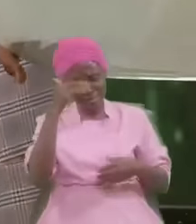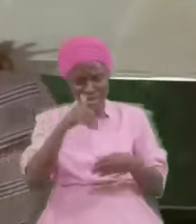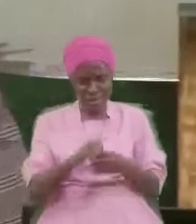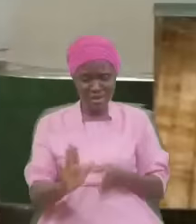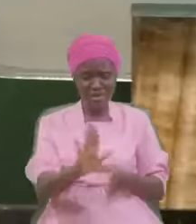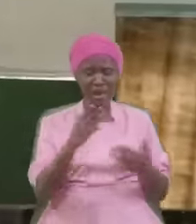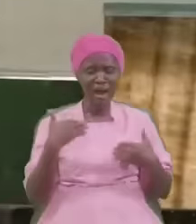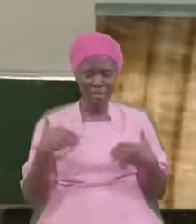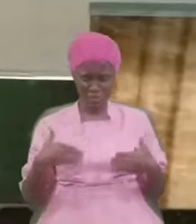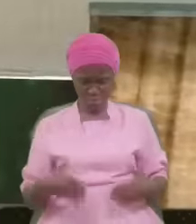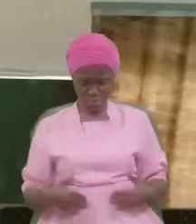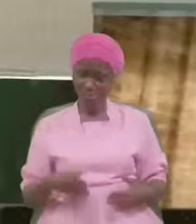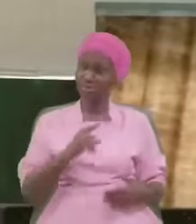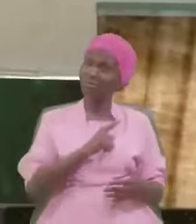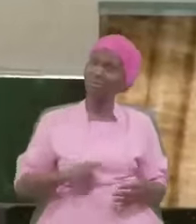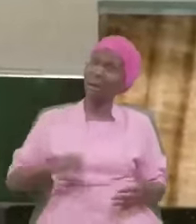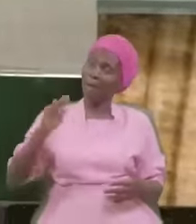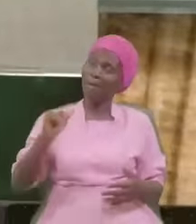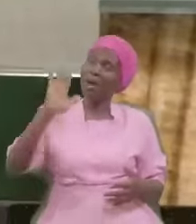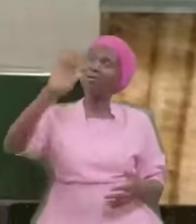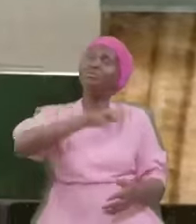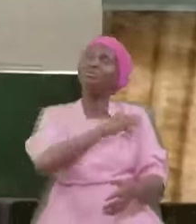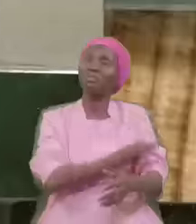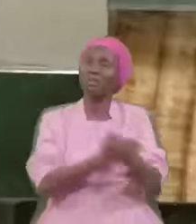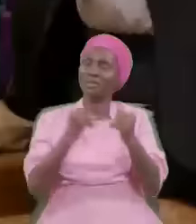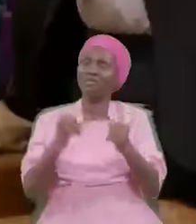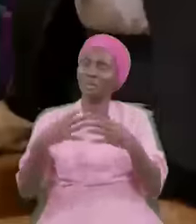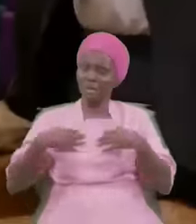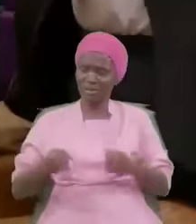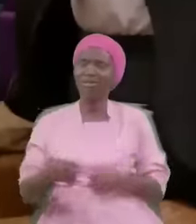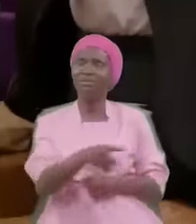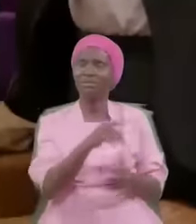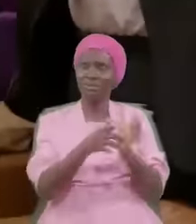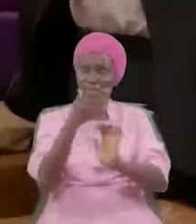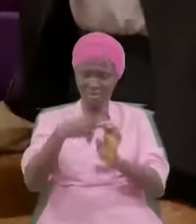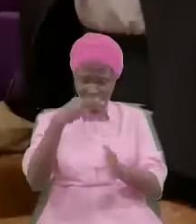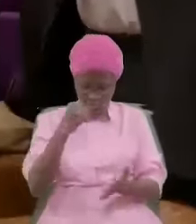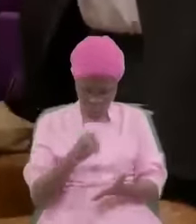your mighty power, heal them in Jesus' name.